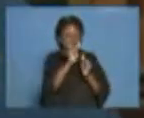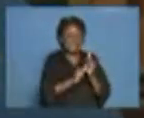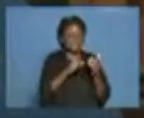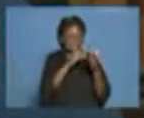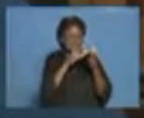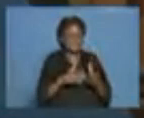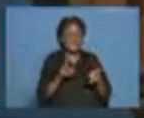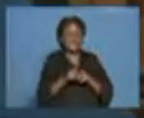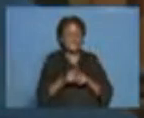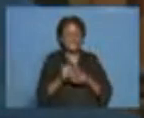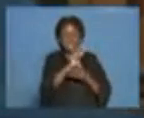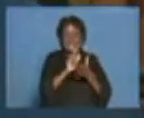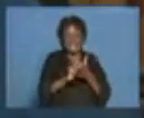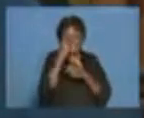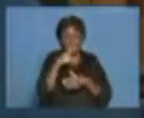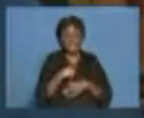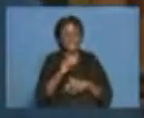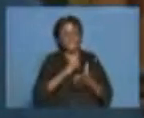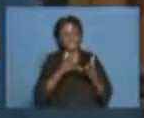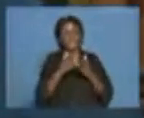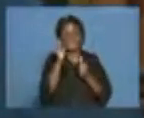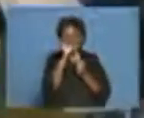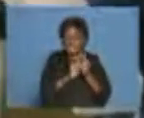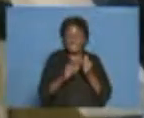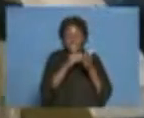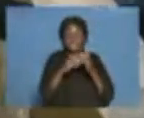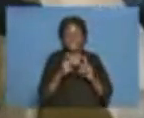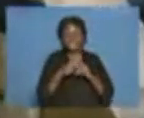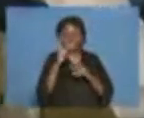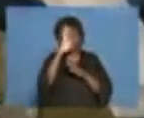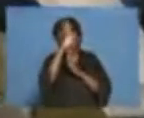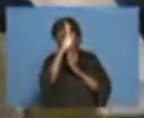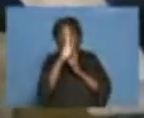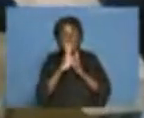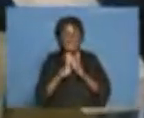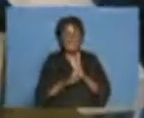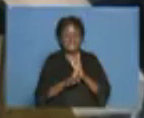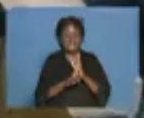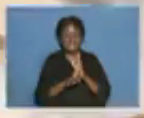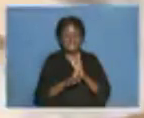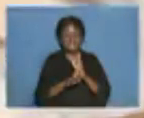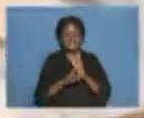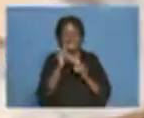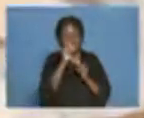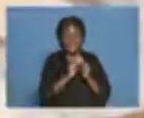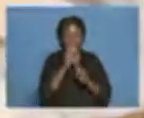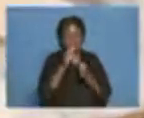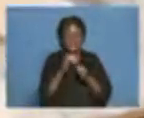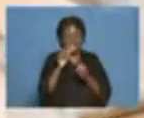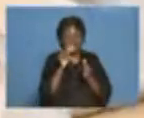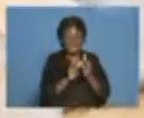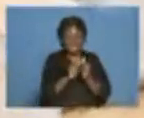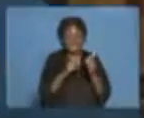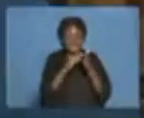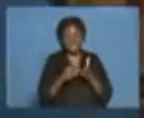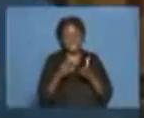plus I want each student to invent. So if each student invent, every piece of work that comes from each